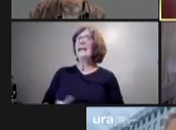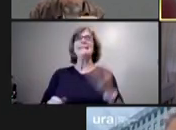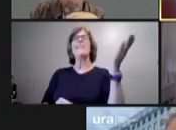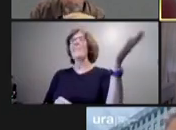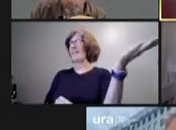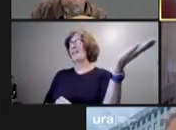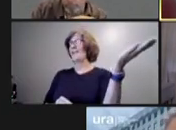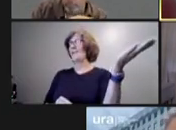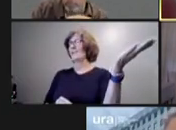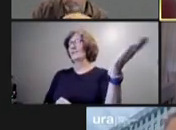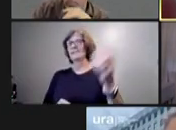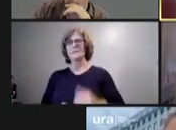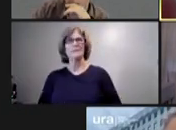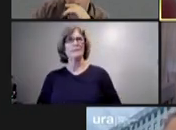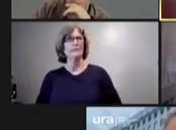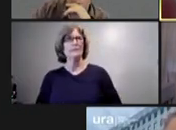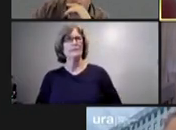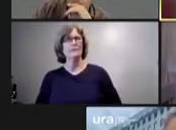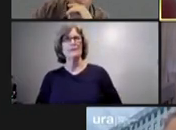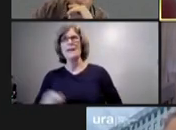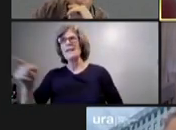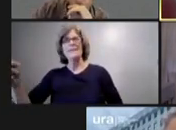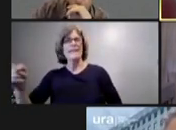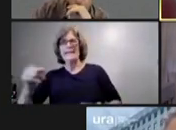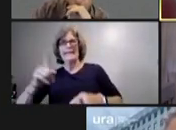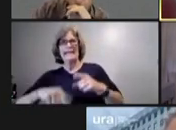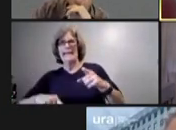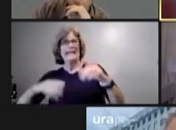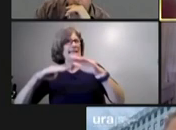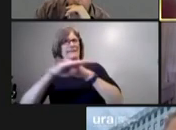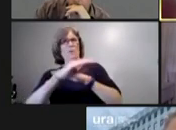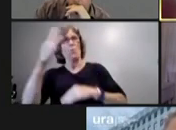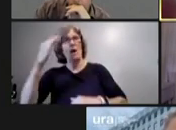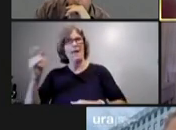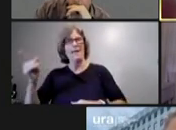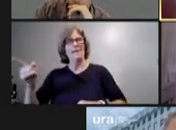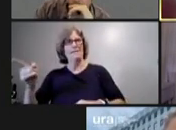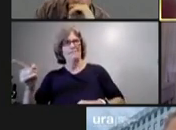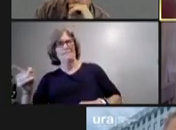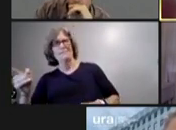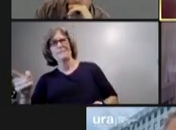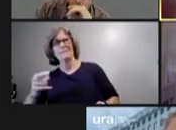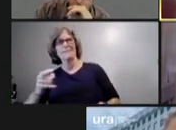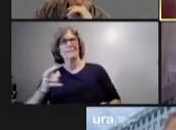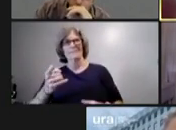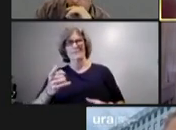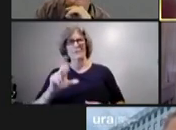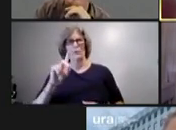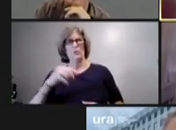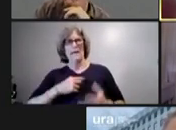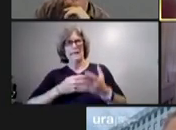doesn't mean that people come. There has to be a trust, an openness, a outreach and education that it is